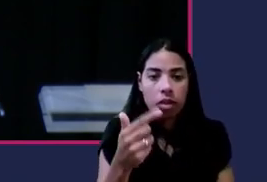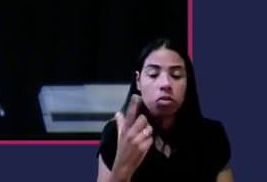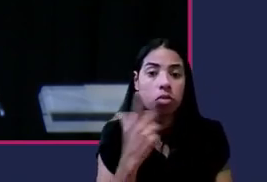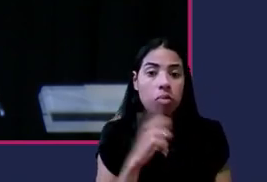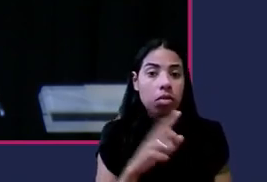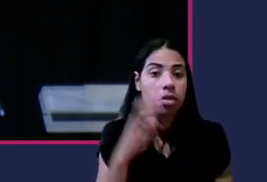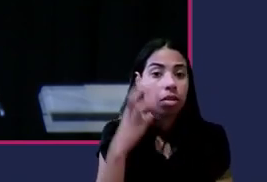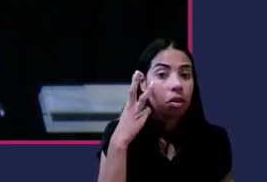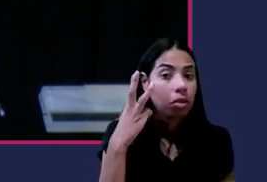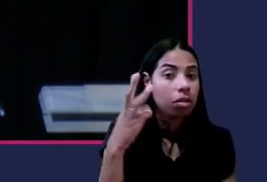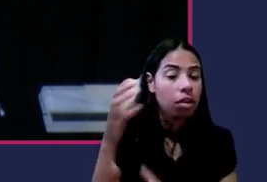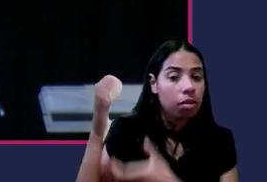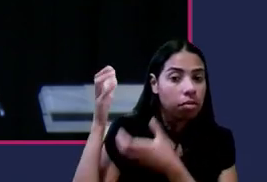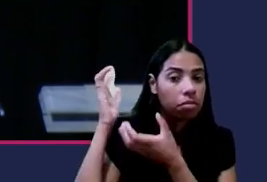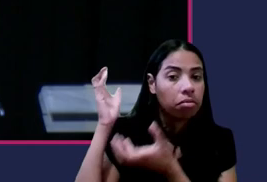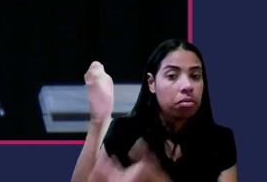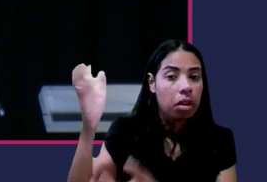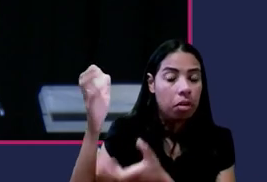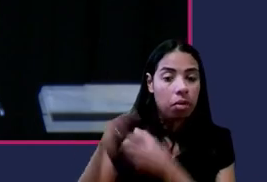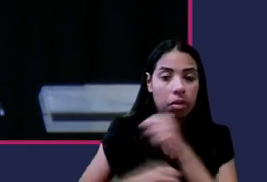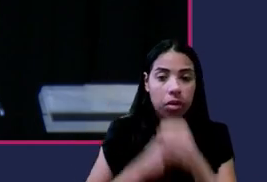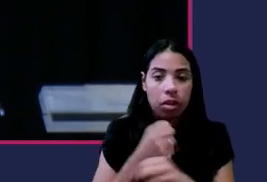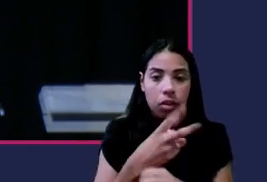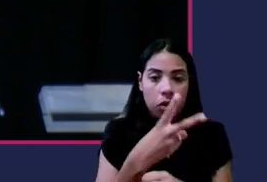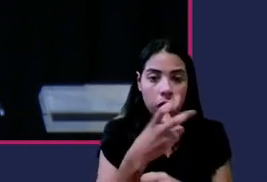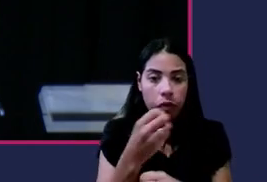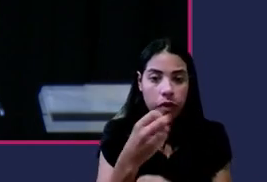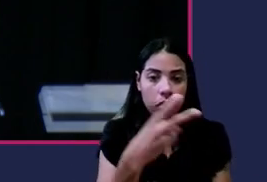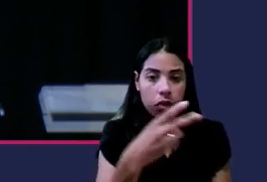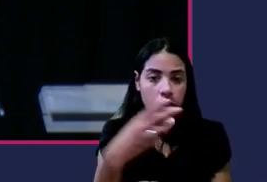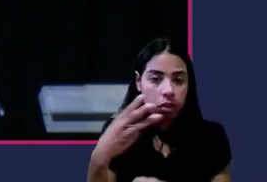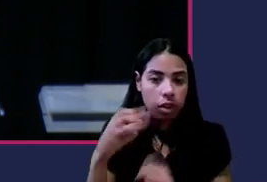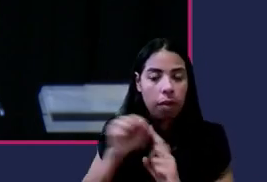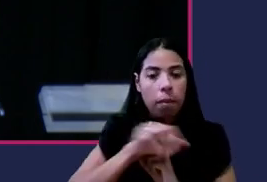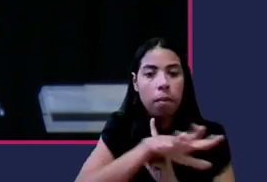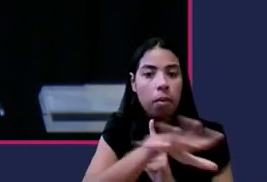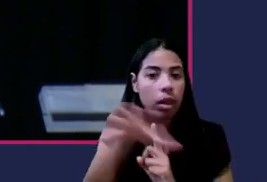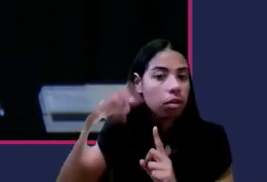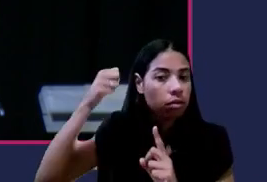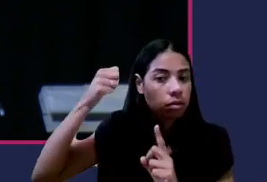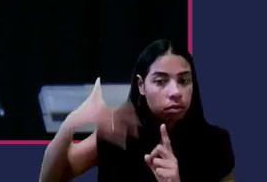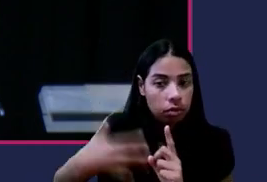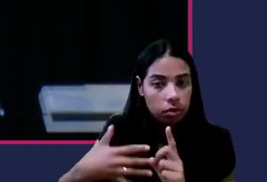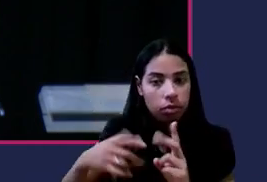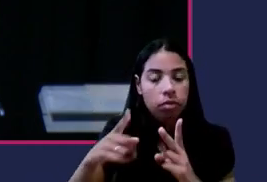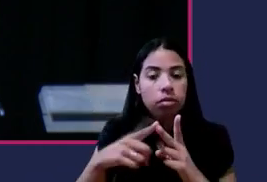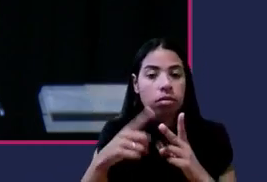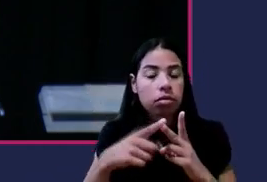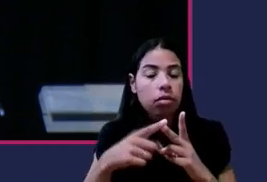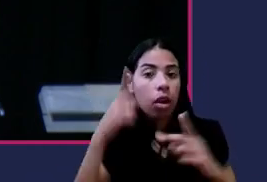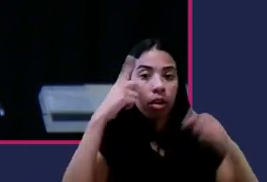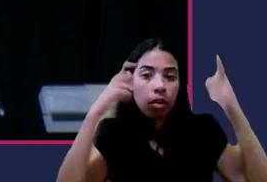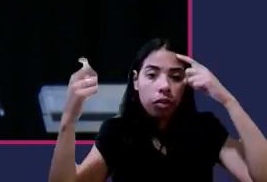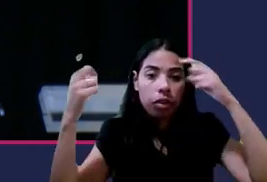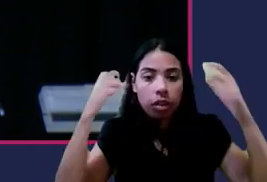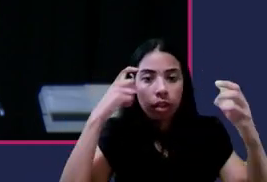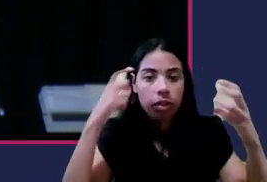in the country. It was a series that won 3 awards, one for audiovisual,